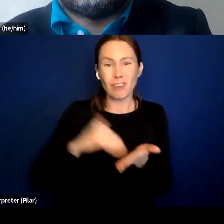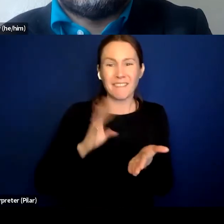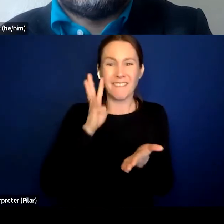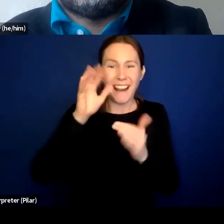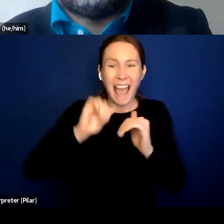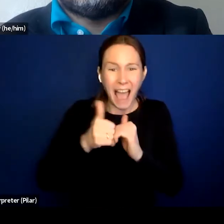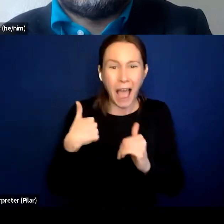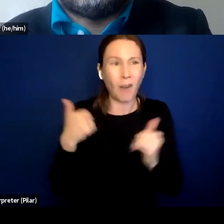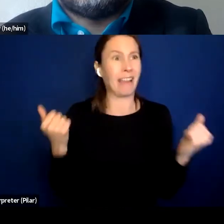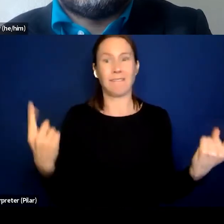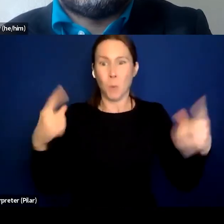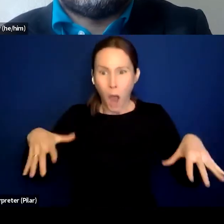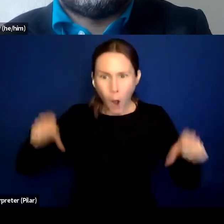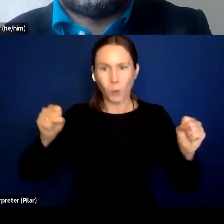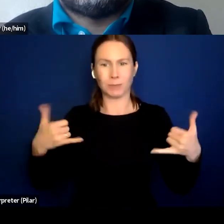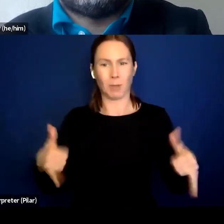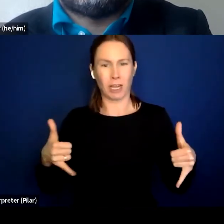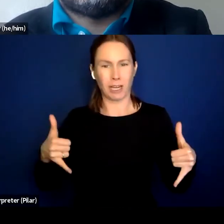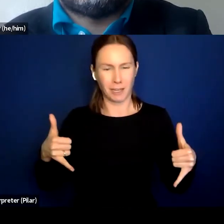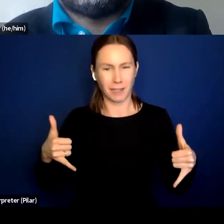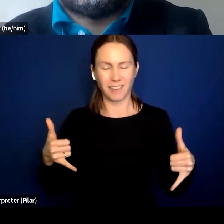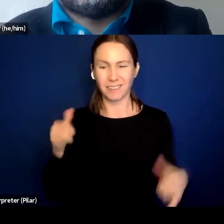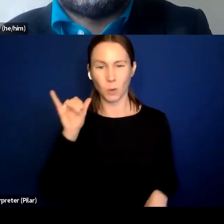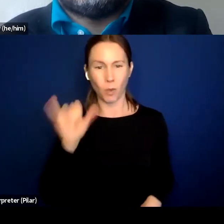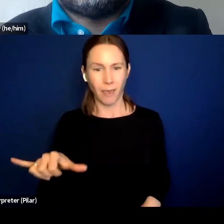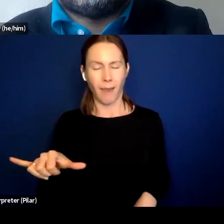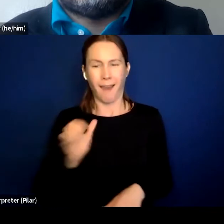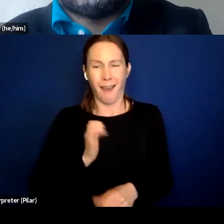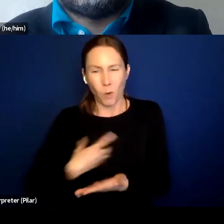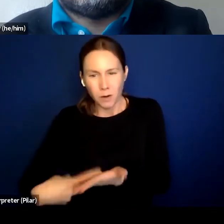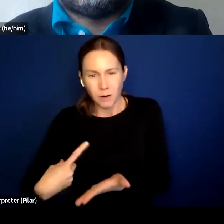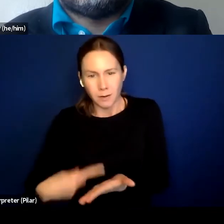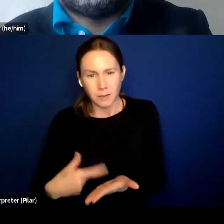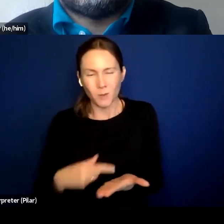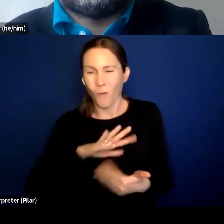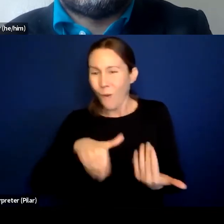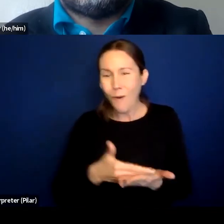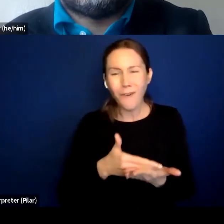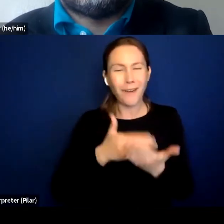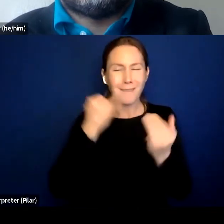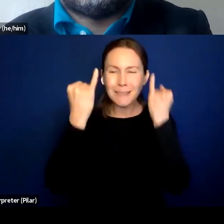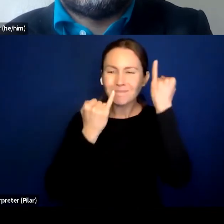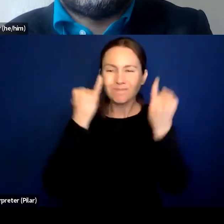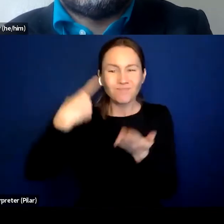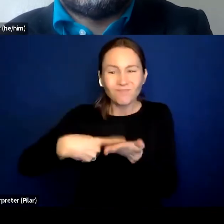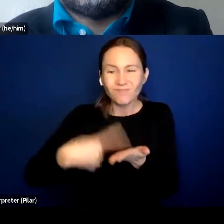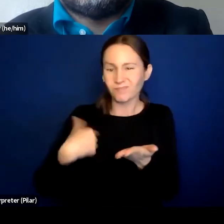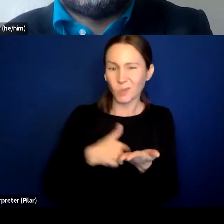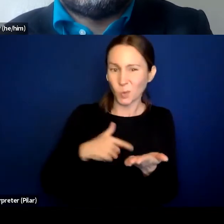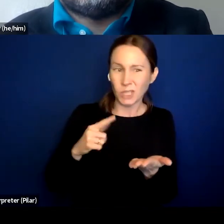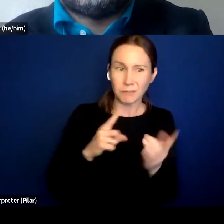thrown. And that was really, that was when all of these conversations that we'd been having